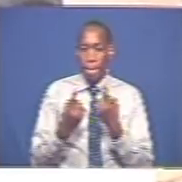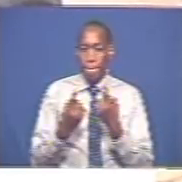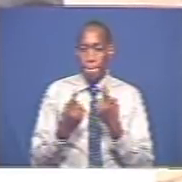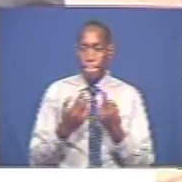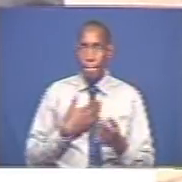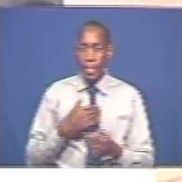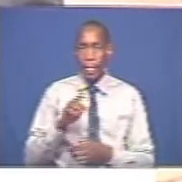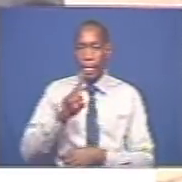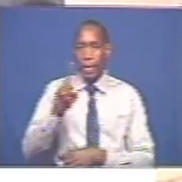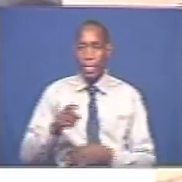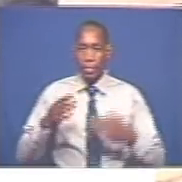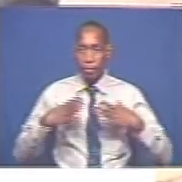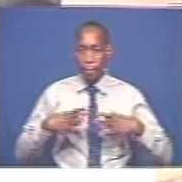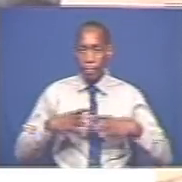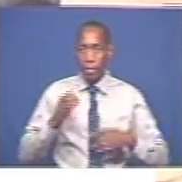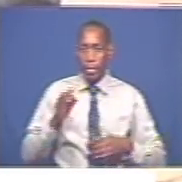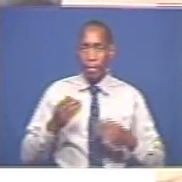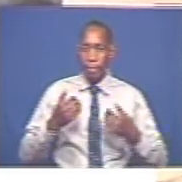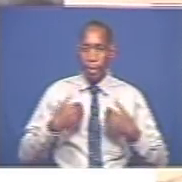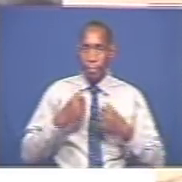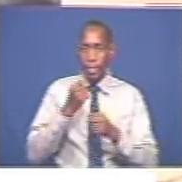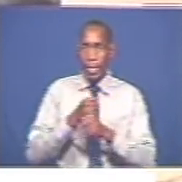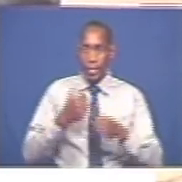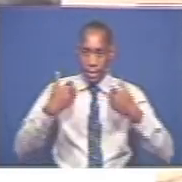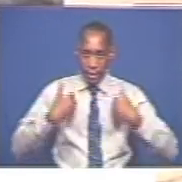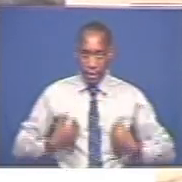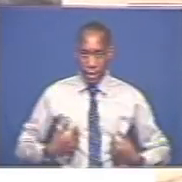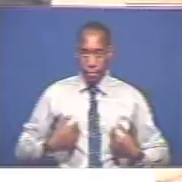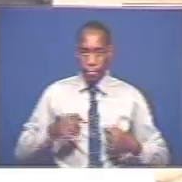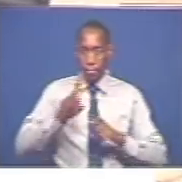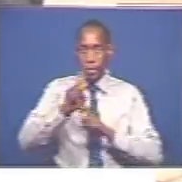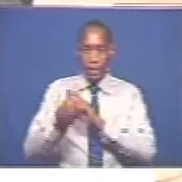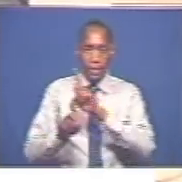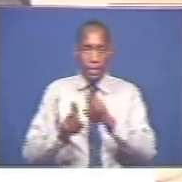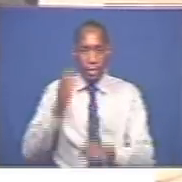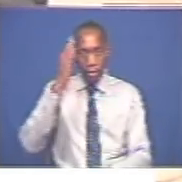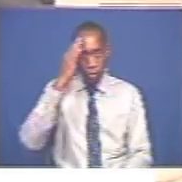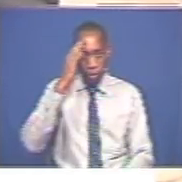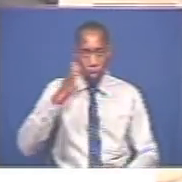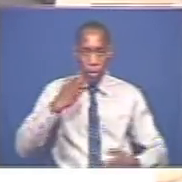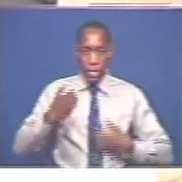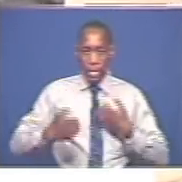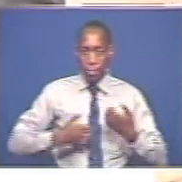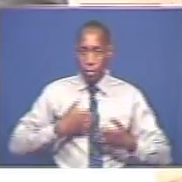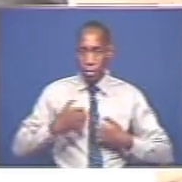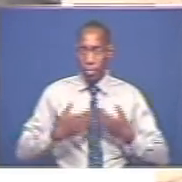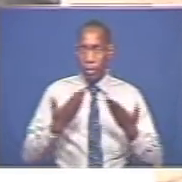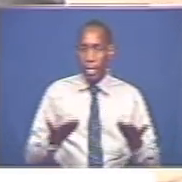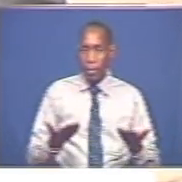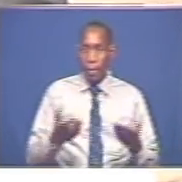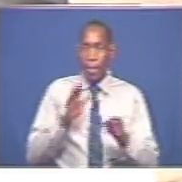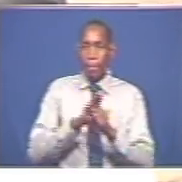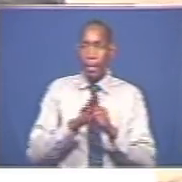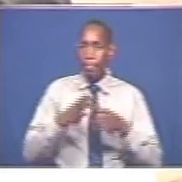asking people whether they have done any personality test to know their temperaments is something that I find that many